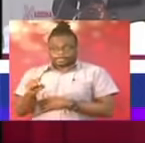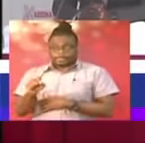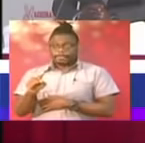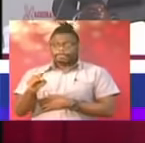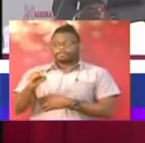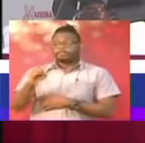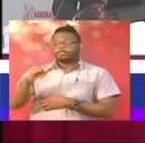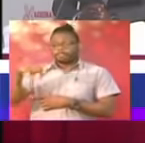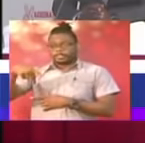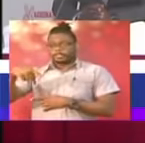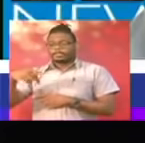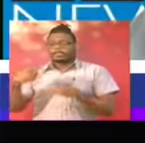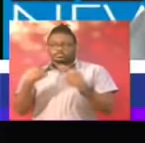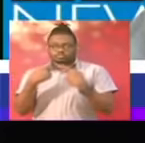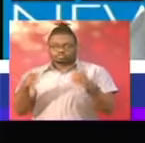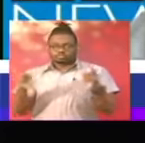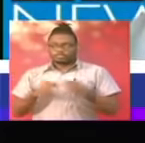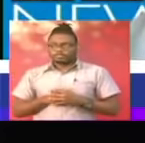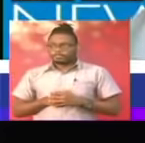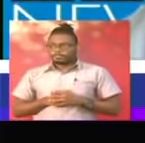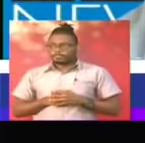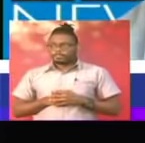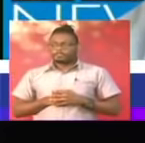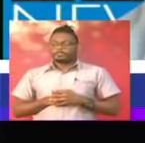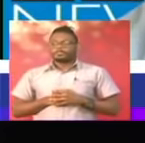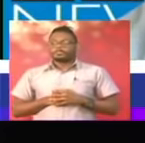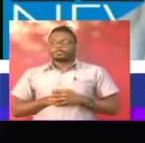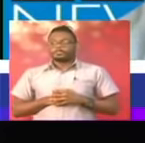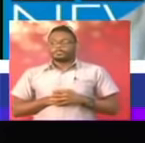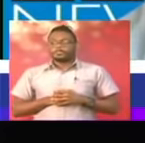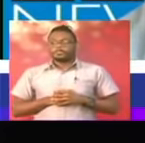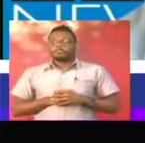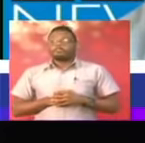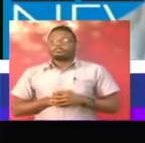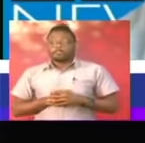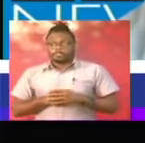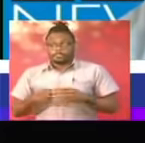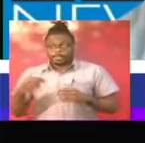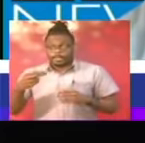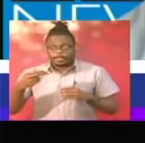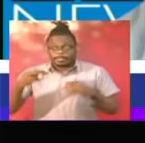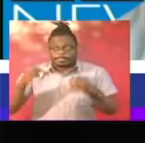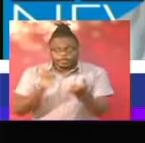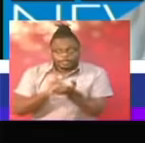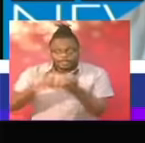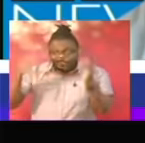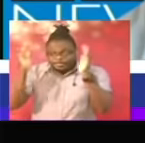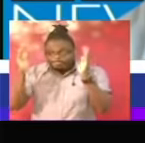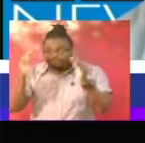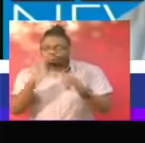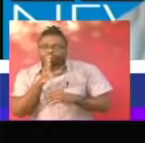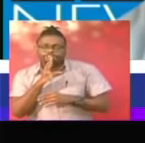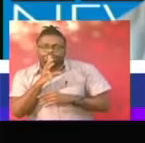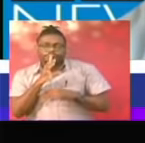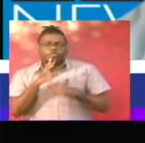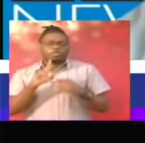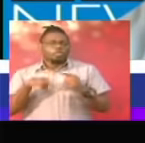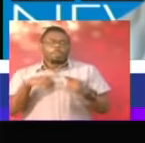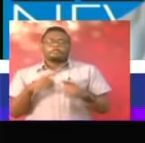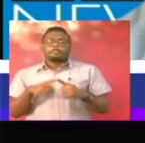Good morning, Priya Bihari, azpnews.com. Dr. Hines, you spoke about the plateauing of the COVID-19